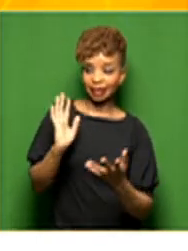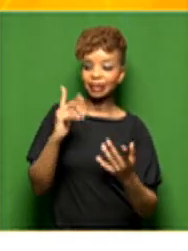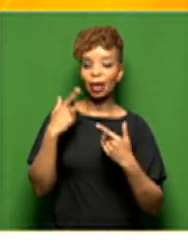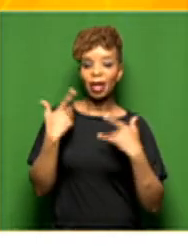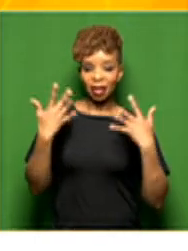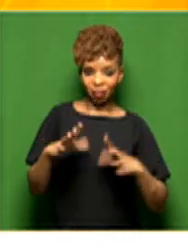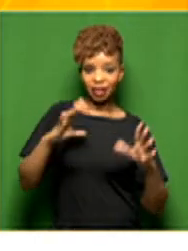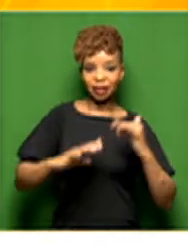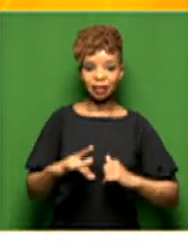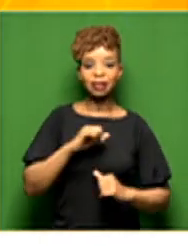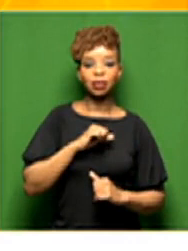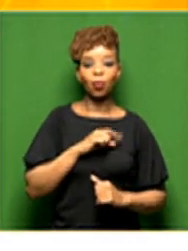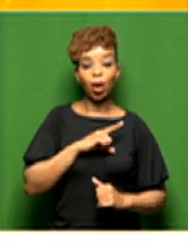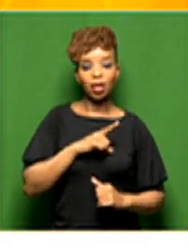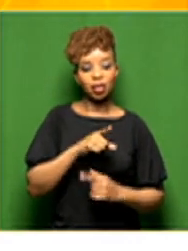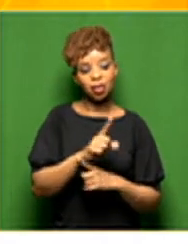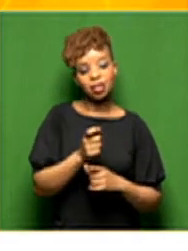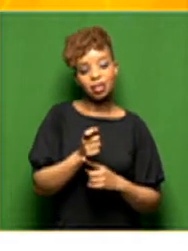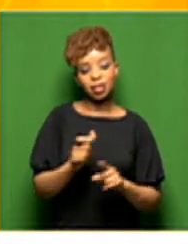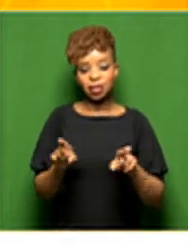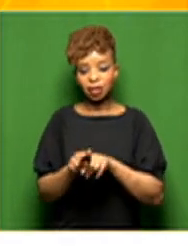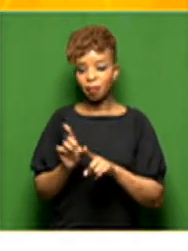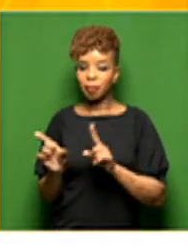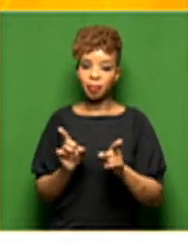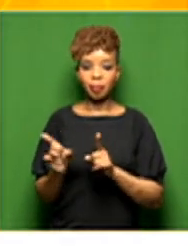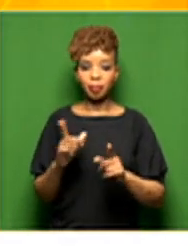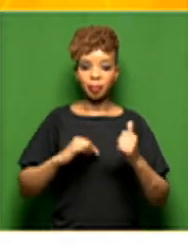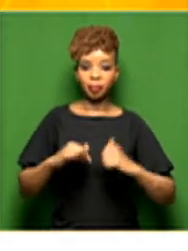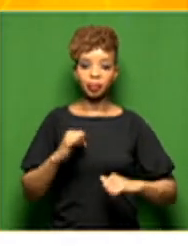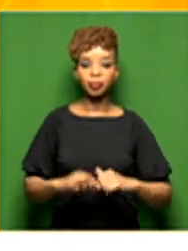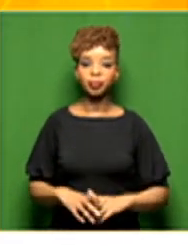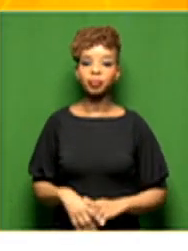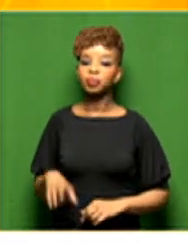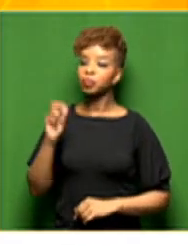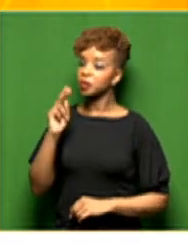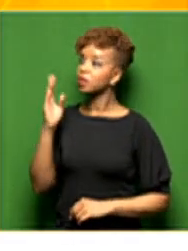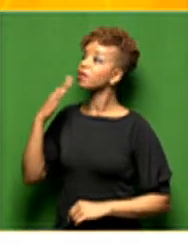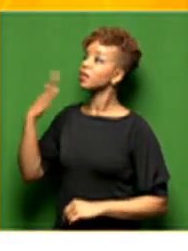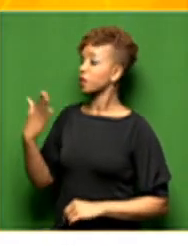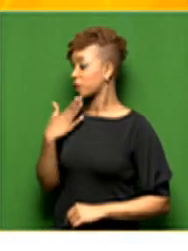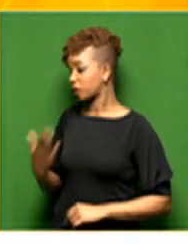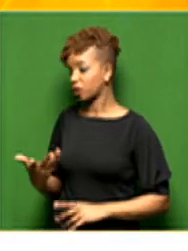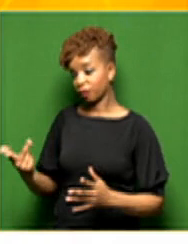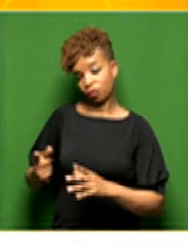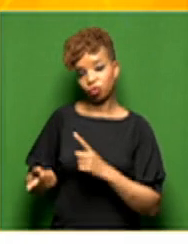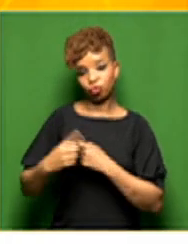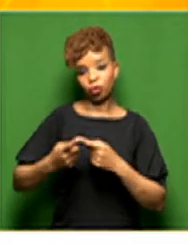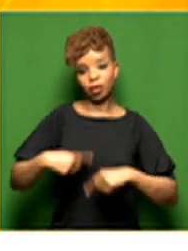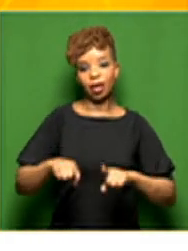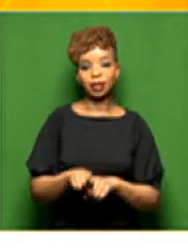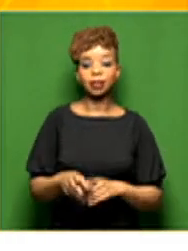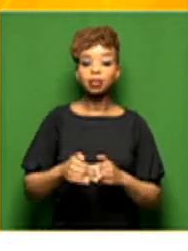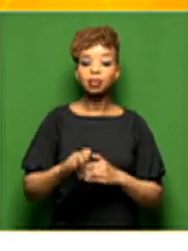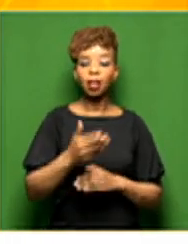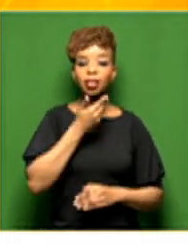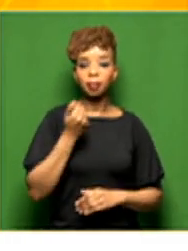similar characteristics. All right, Mbalenhle Mavimbela and Dayakar Padayachee, thanks to you two for joining us and all the best.